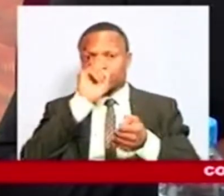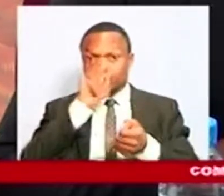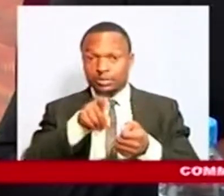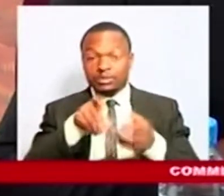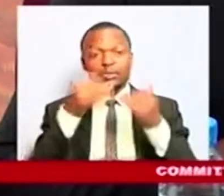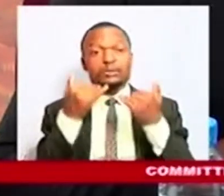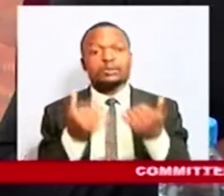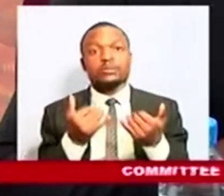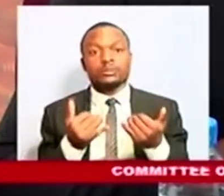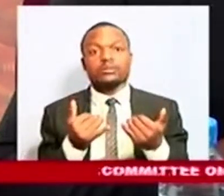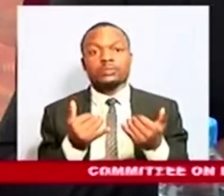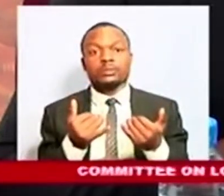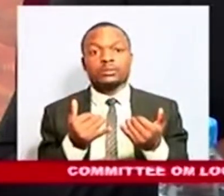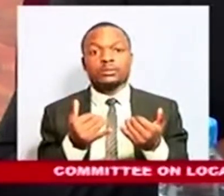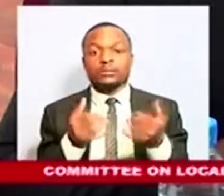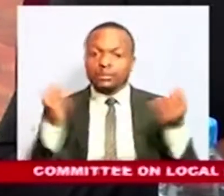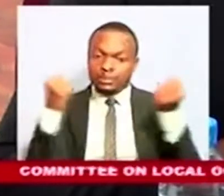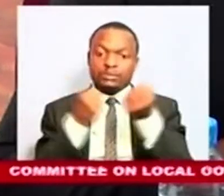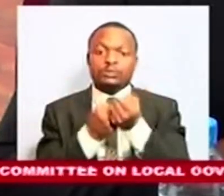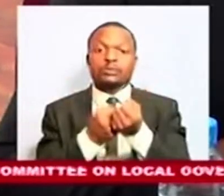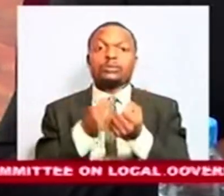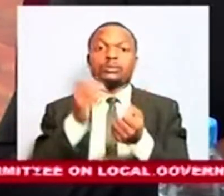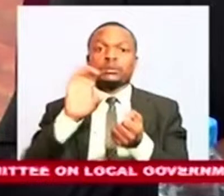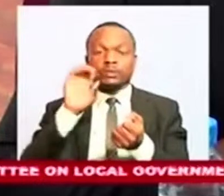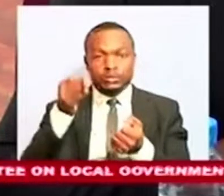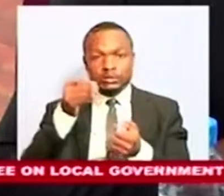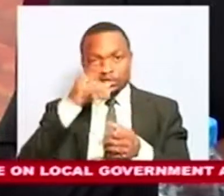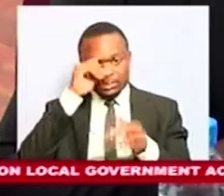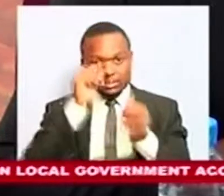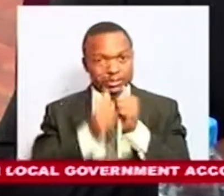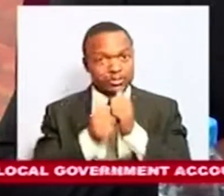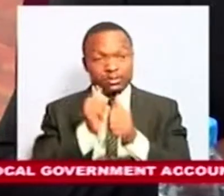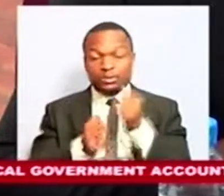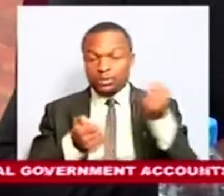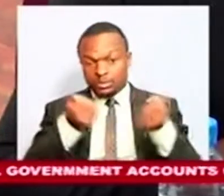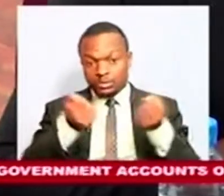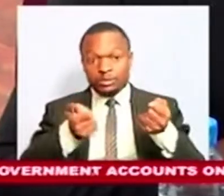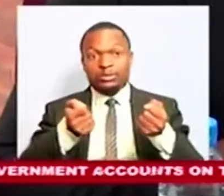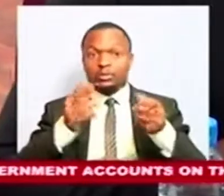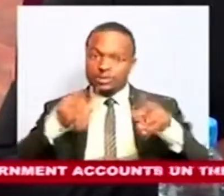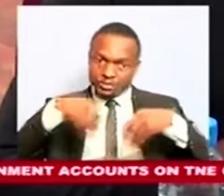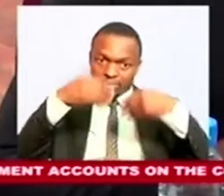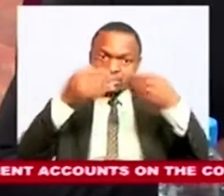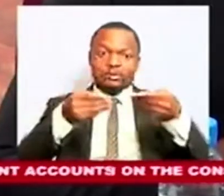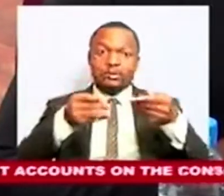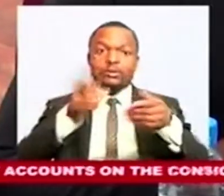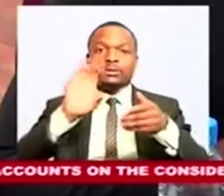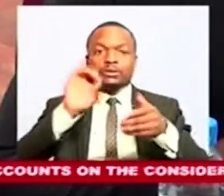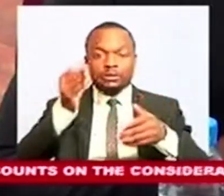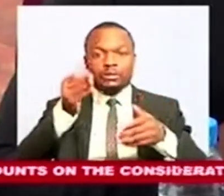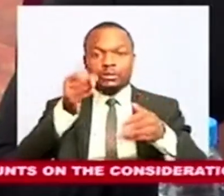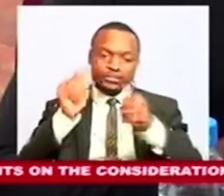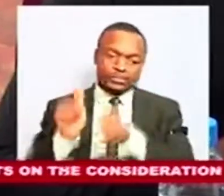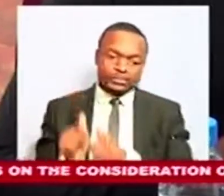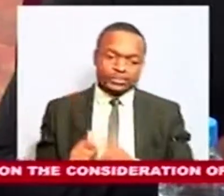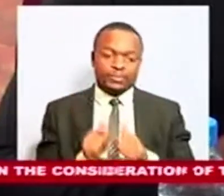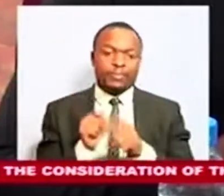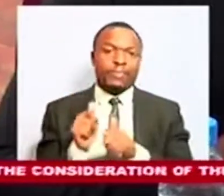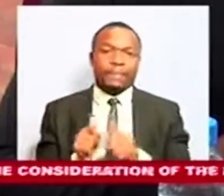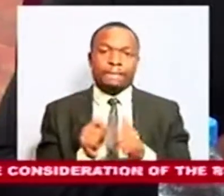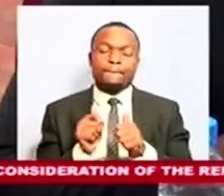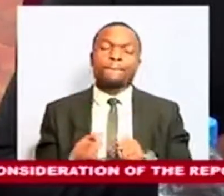now solely funded by CDF because the vehicle was specifically attached for CDF activities.